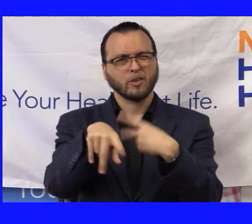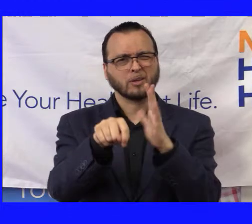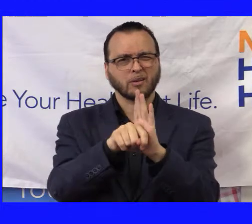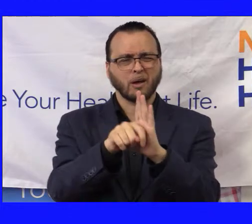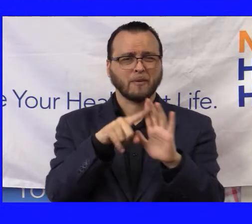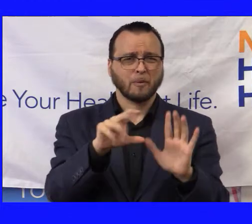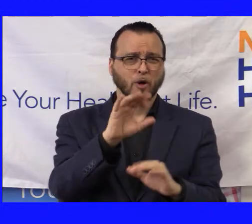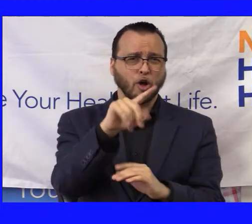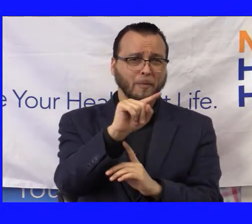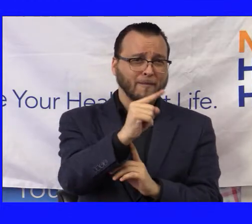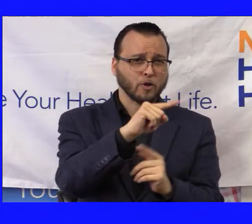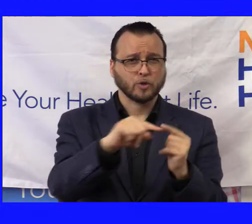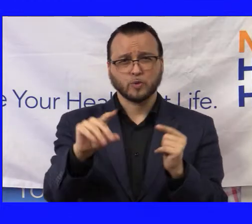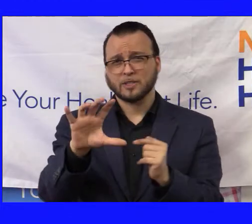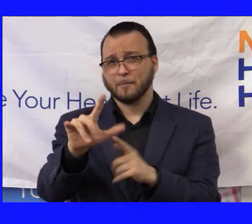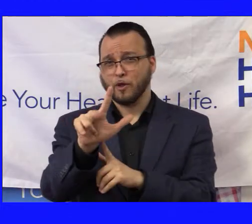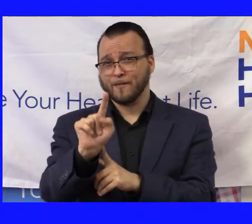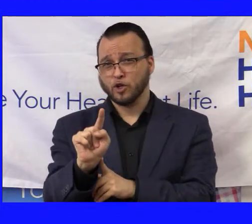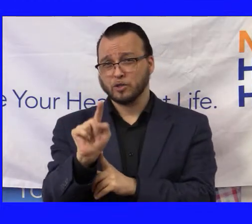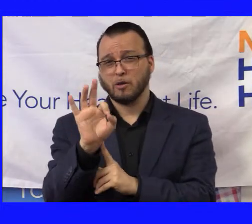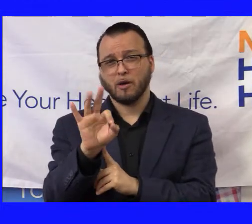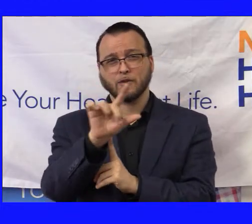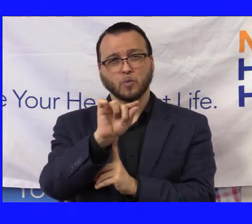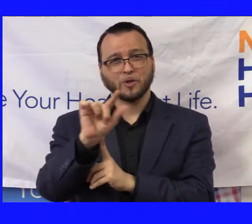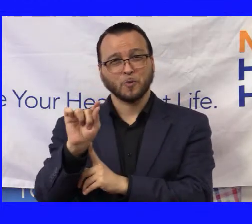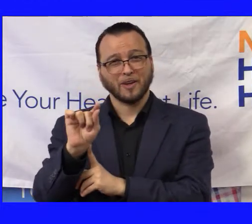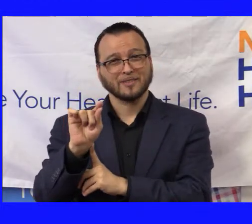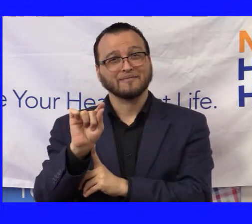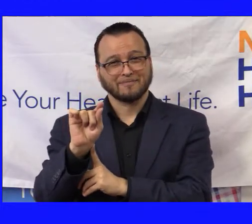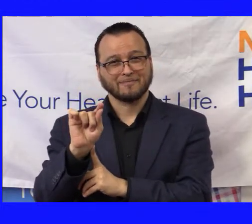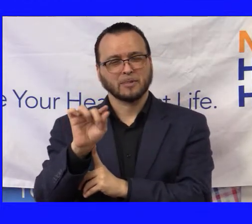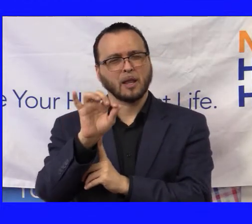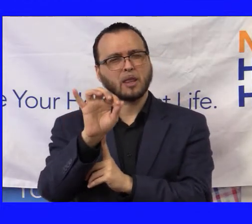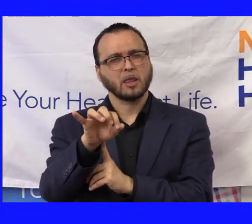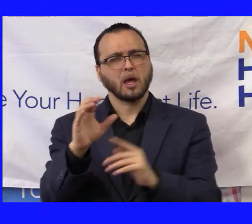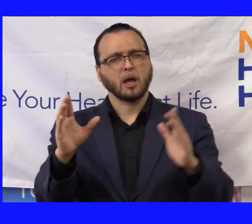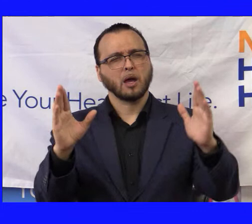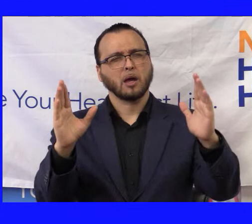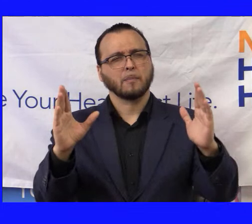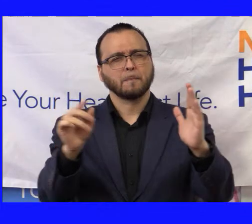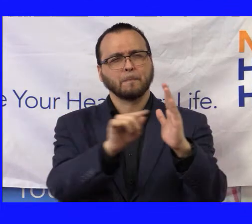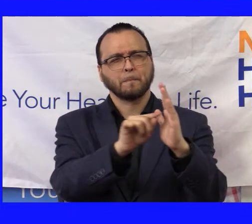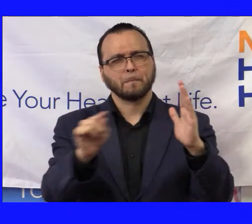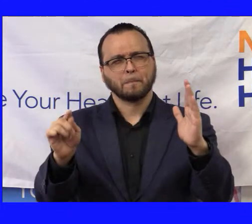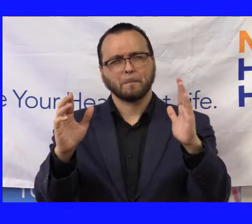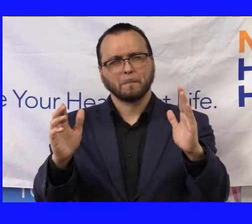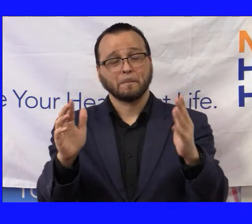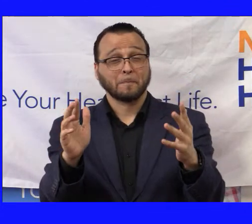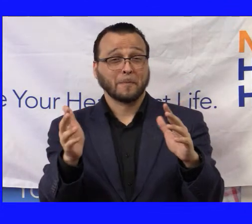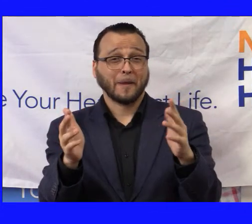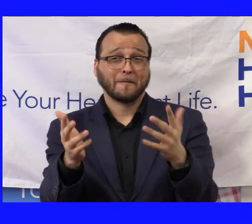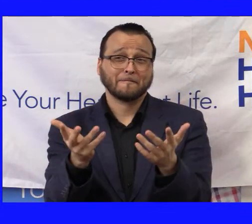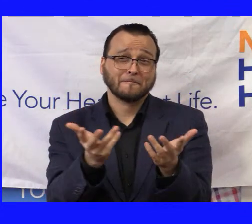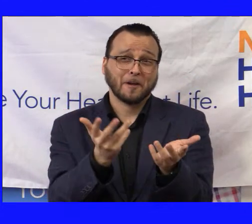From October 1st through December 31st of 2020, which was the kind of